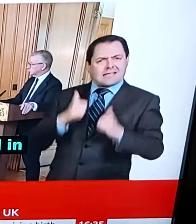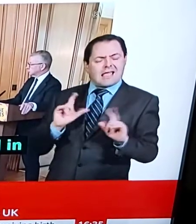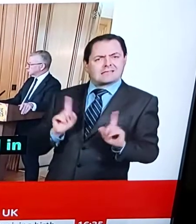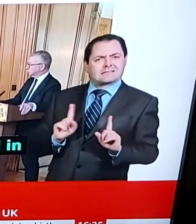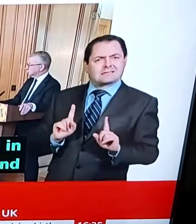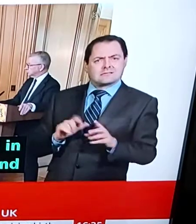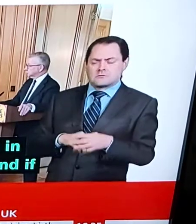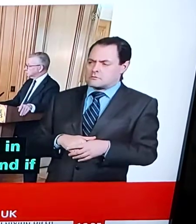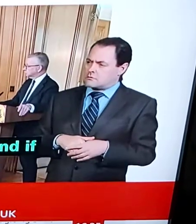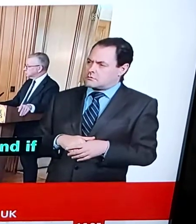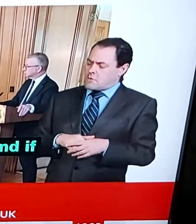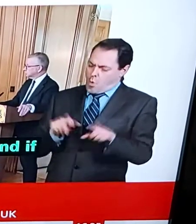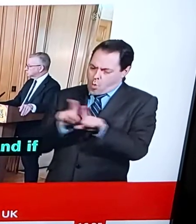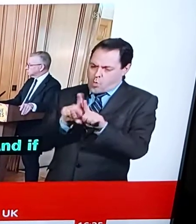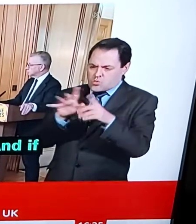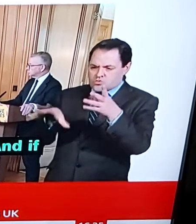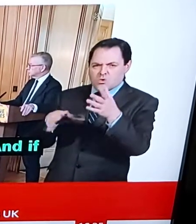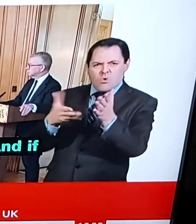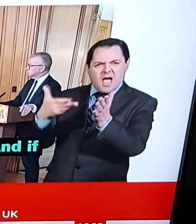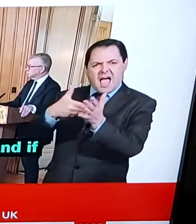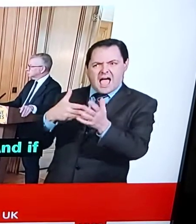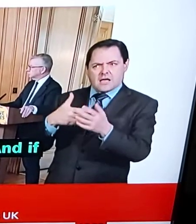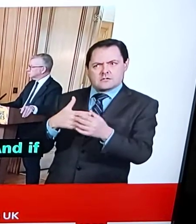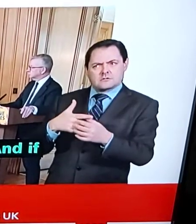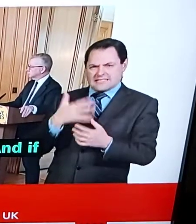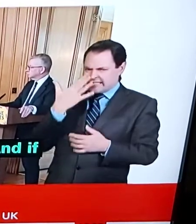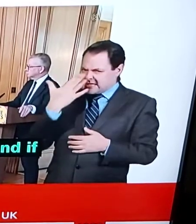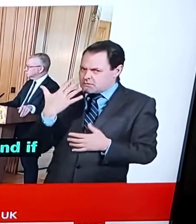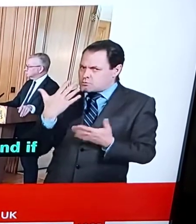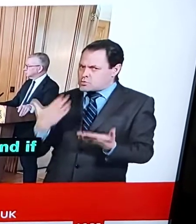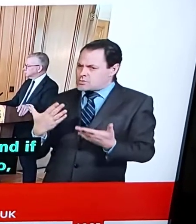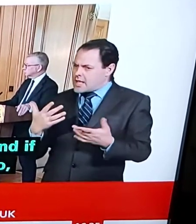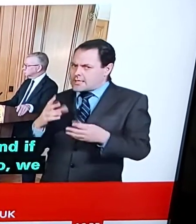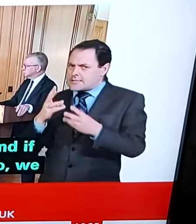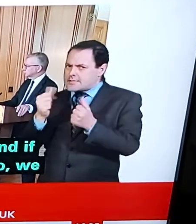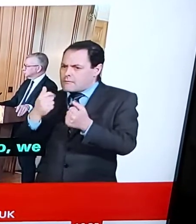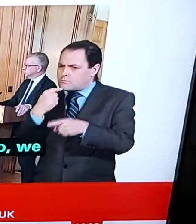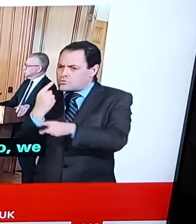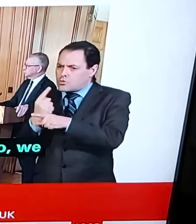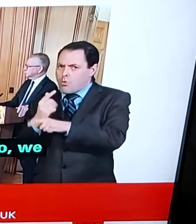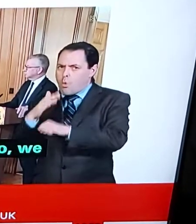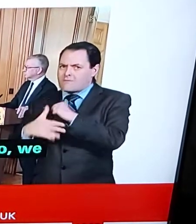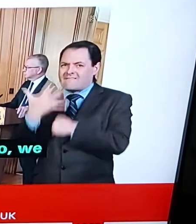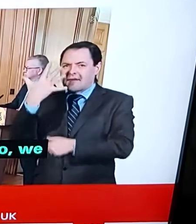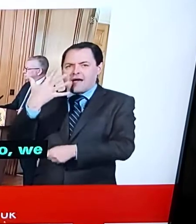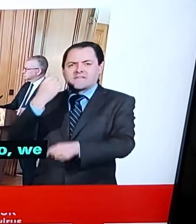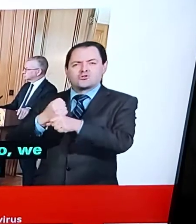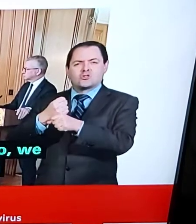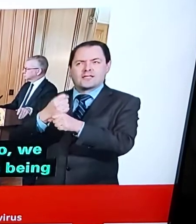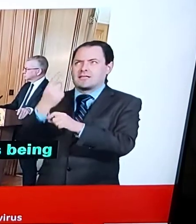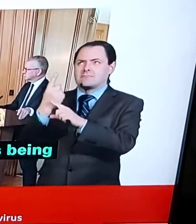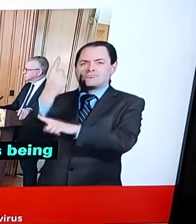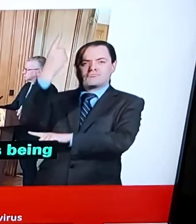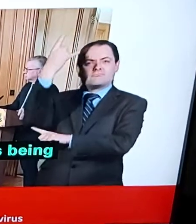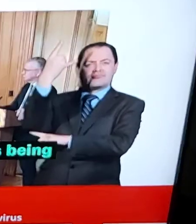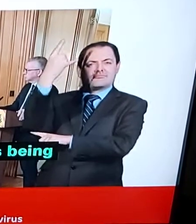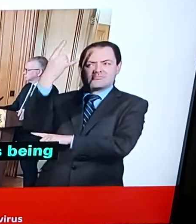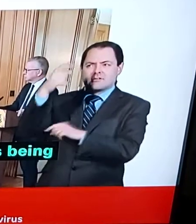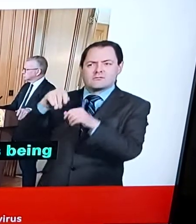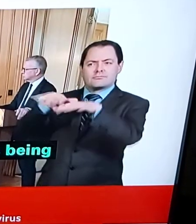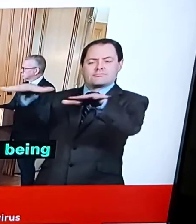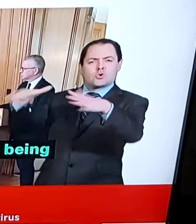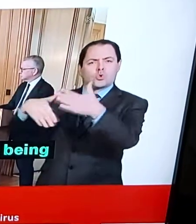today of 5G masts being burned down by people who have read false rumours on social media